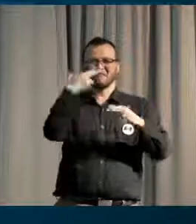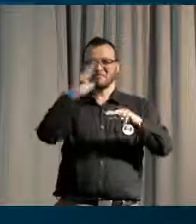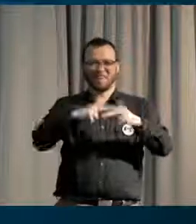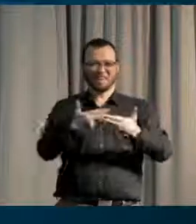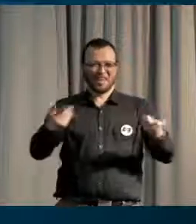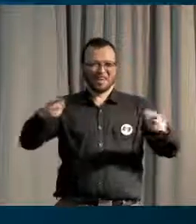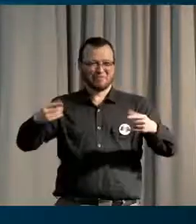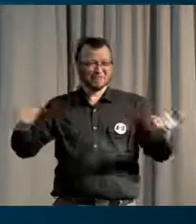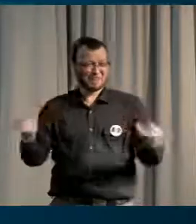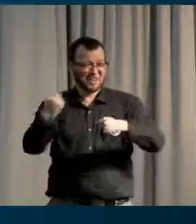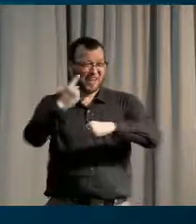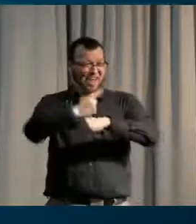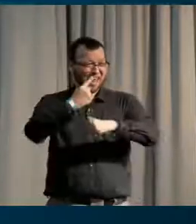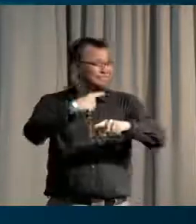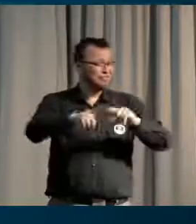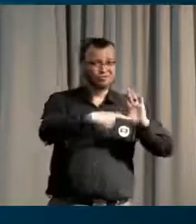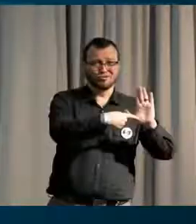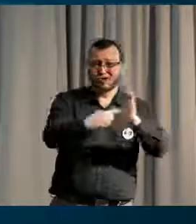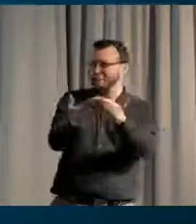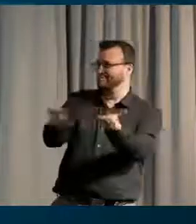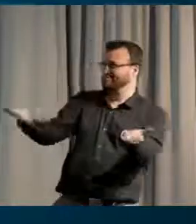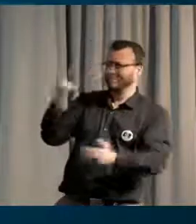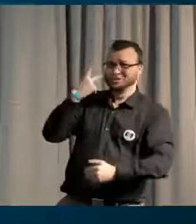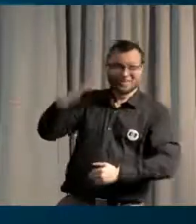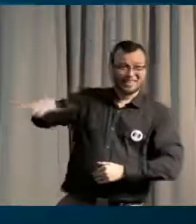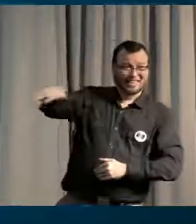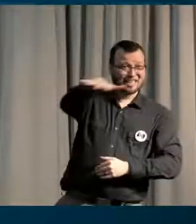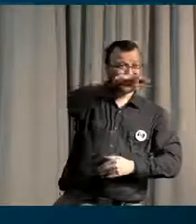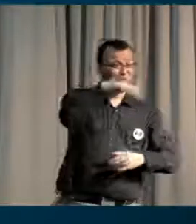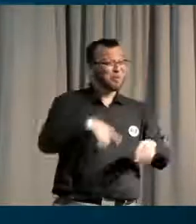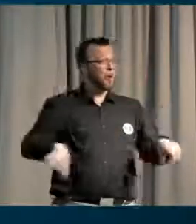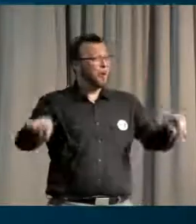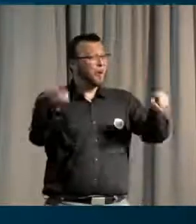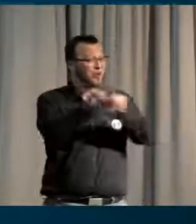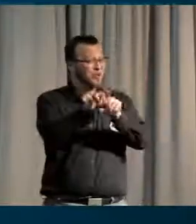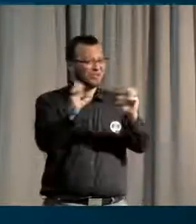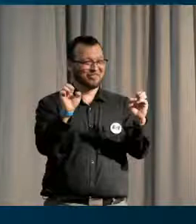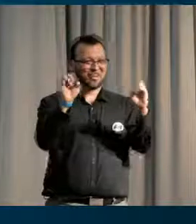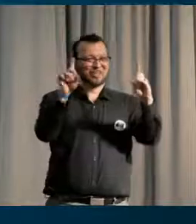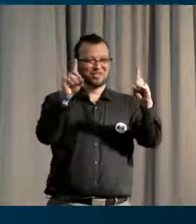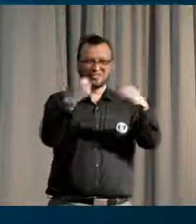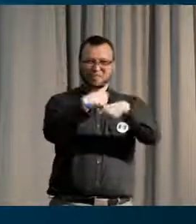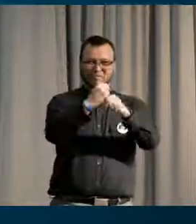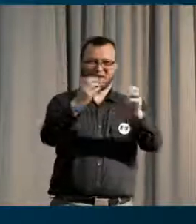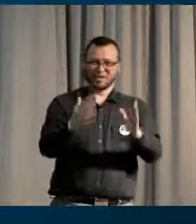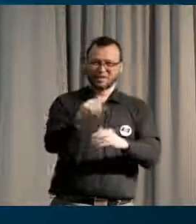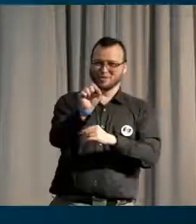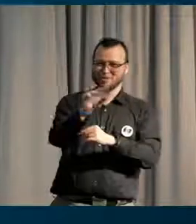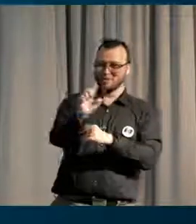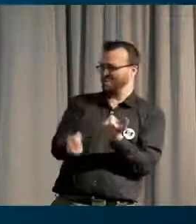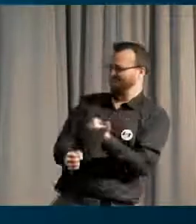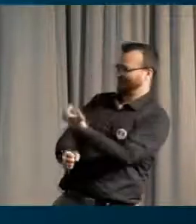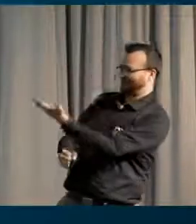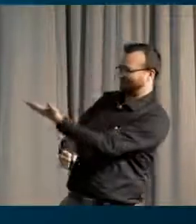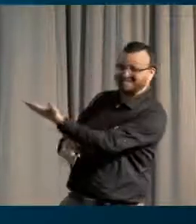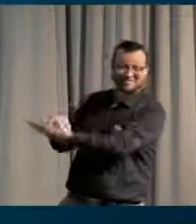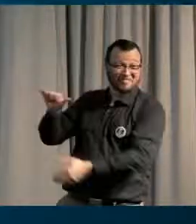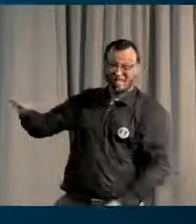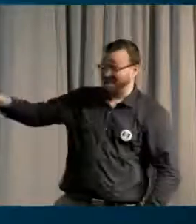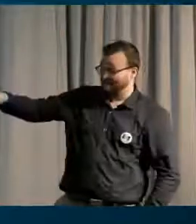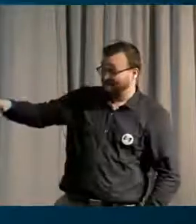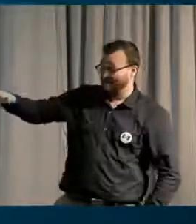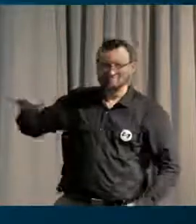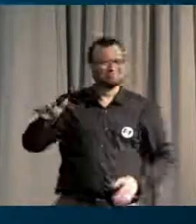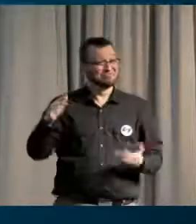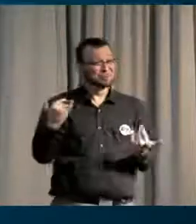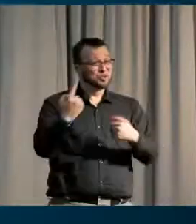with lots of activities and exhibits around the floor. And we've also got an education maker zone set up right over here where earlier